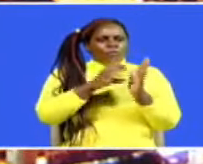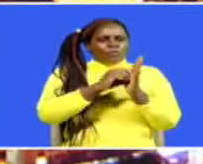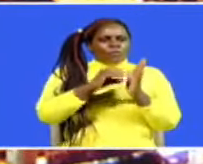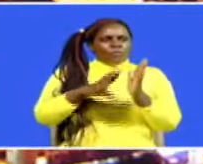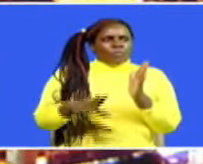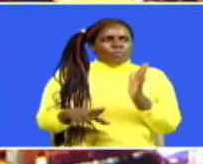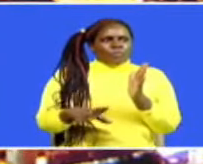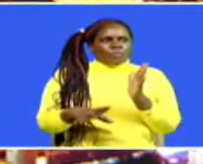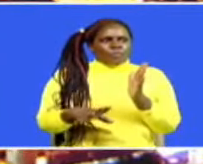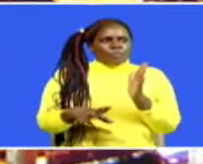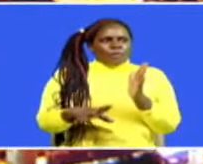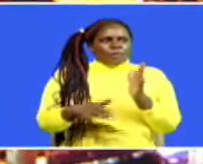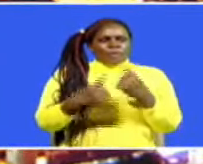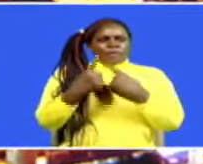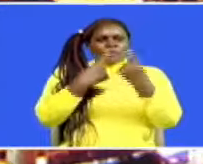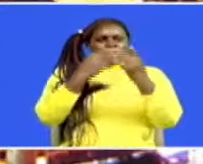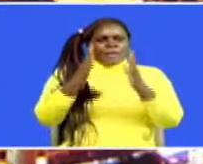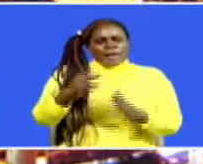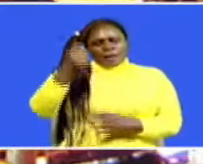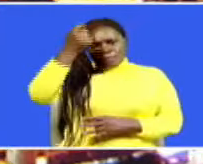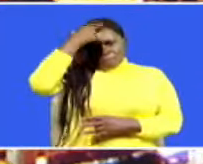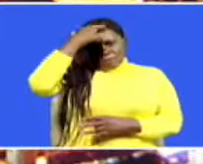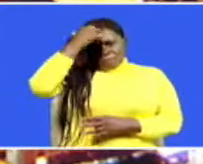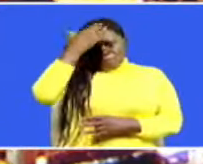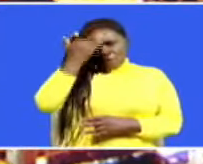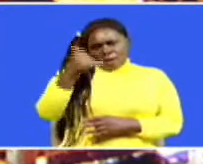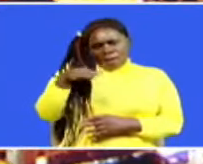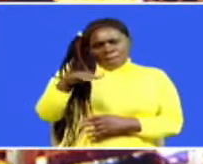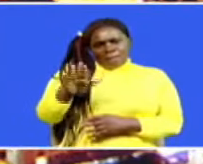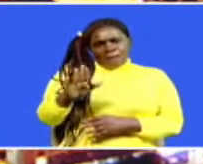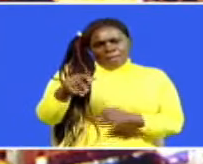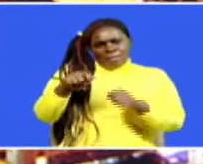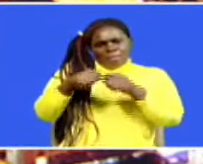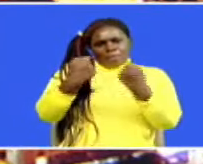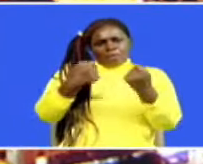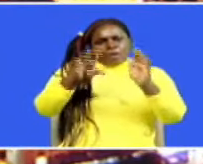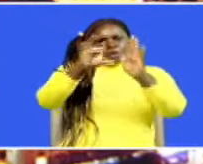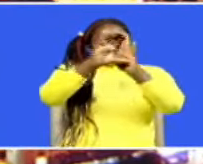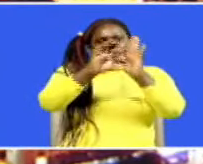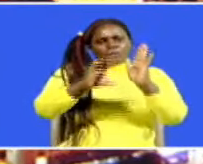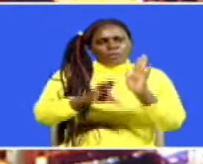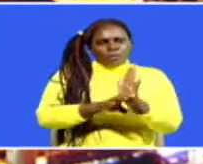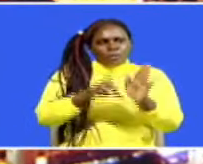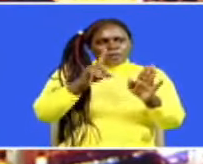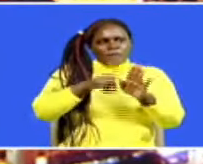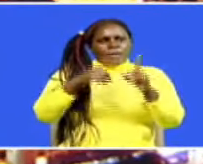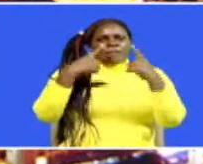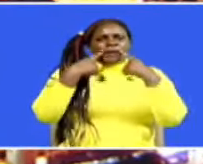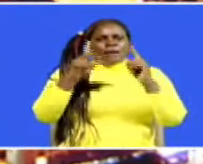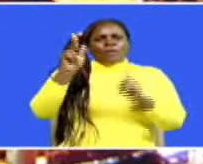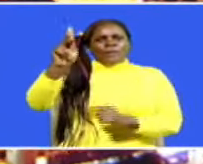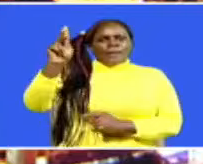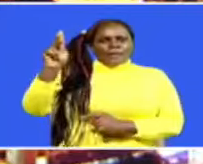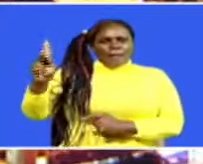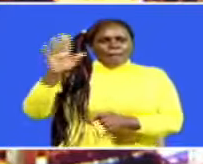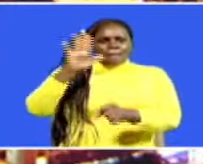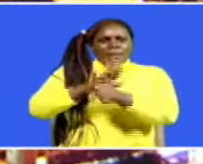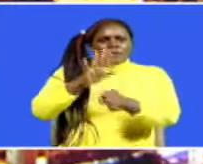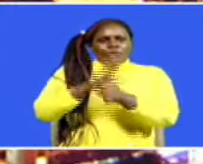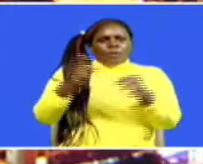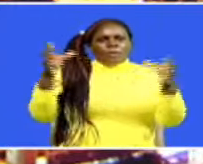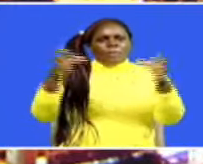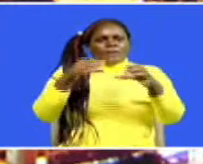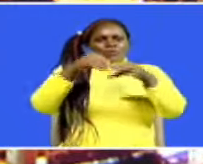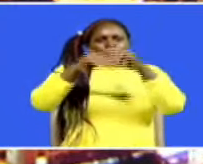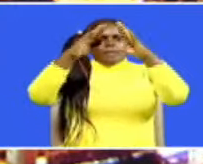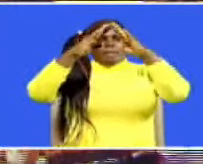of the Speaker of the National Assembly, Moses Wetangula, on grounds that he violated the Constitution when he declared Kenya Kwanza the majority party in the